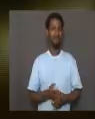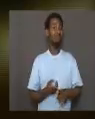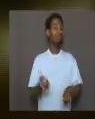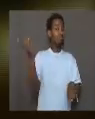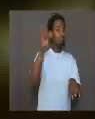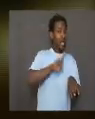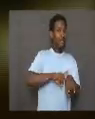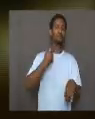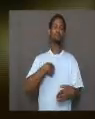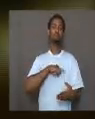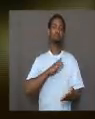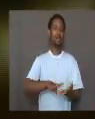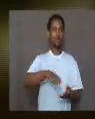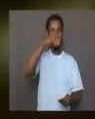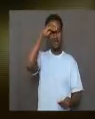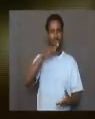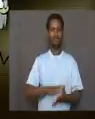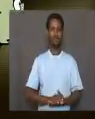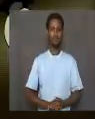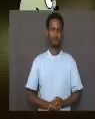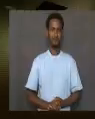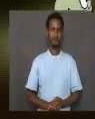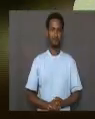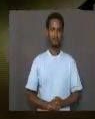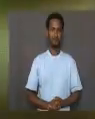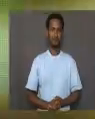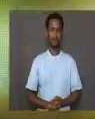Let's get back to our lesson.